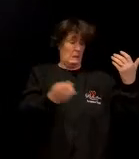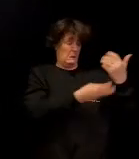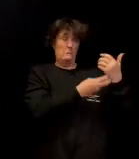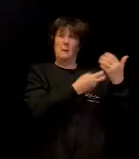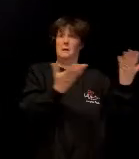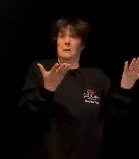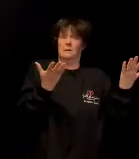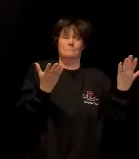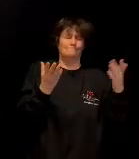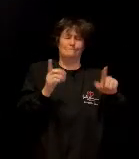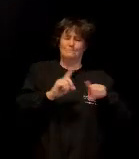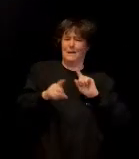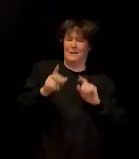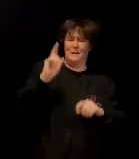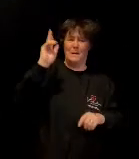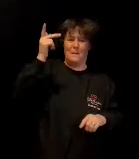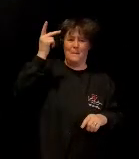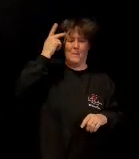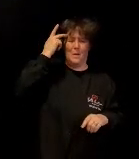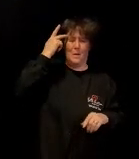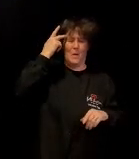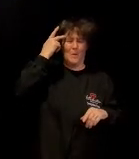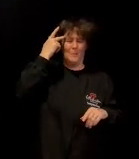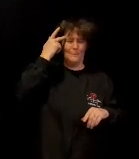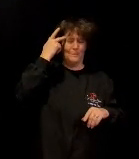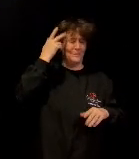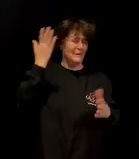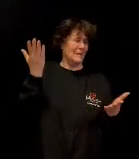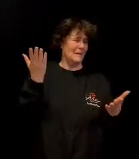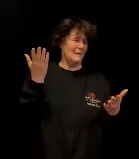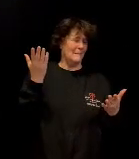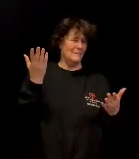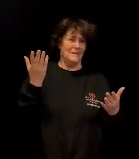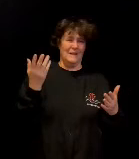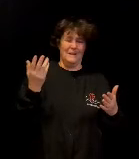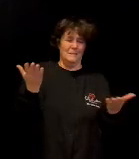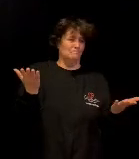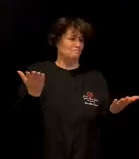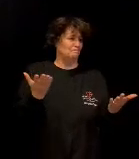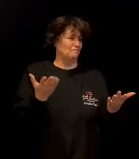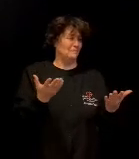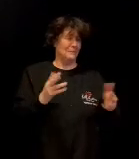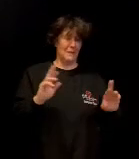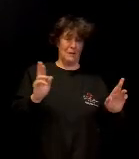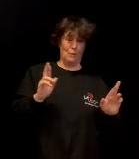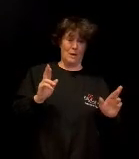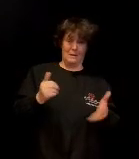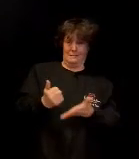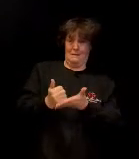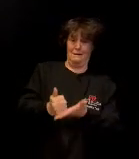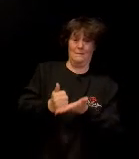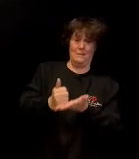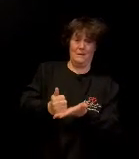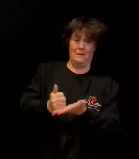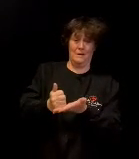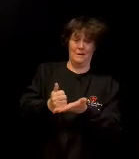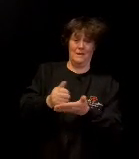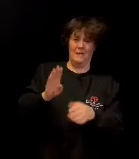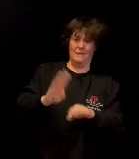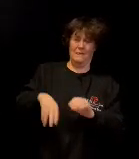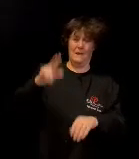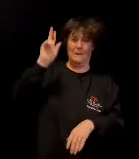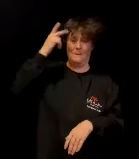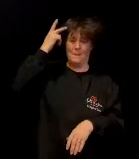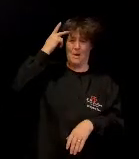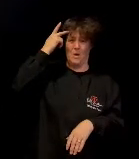But he was open enough. These people, these natives, these barbarians, they were open to help. But the Apostle Paul, what if he